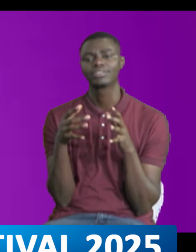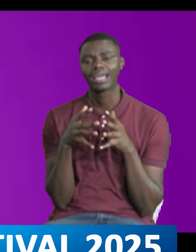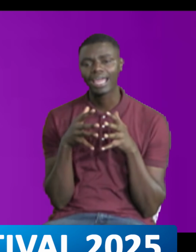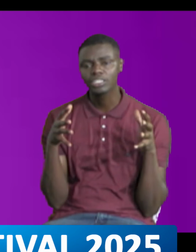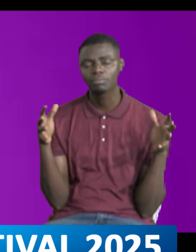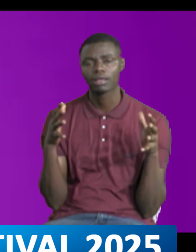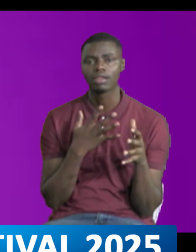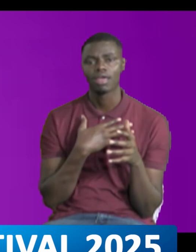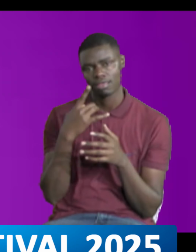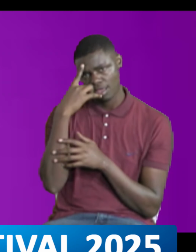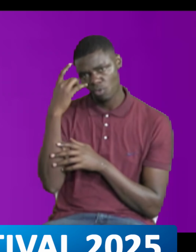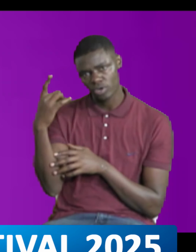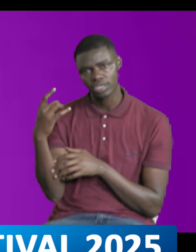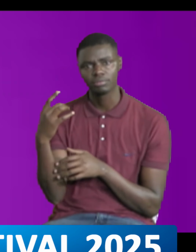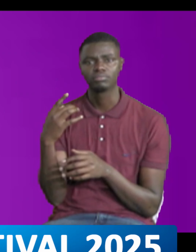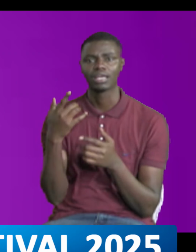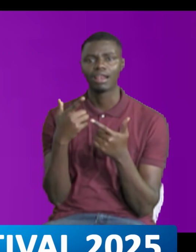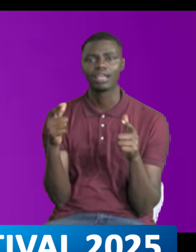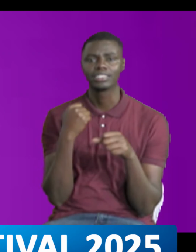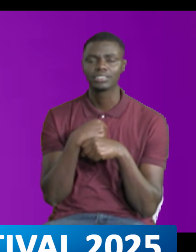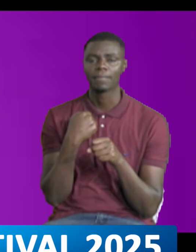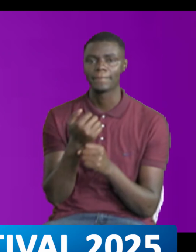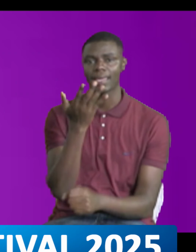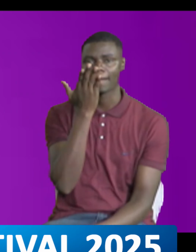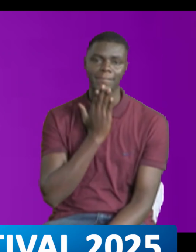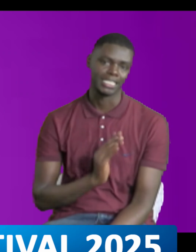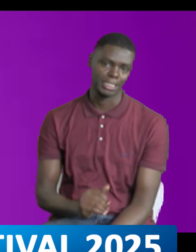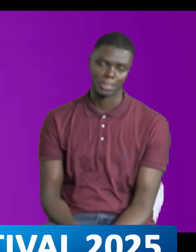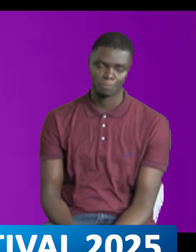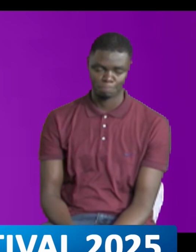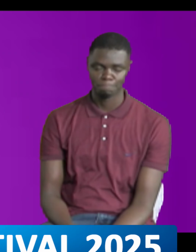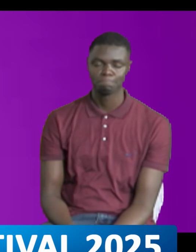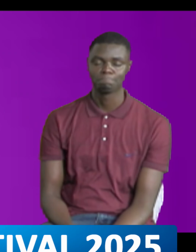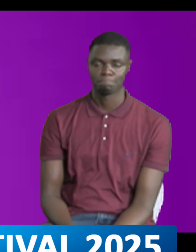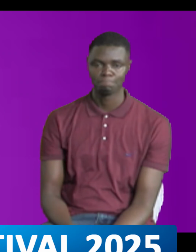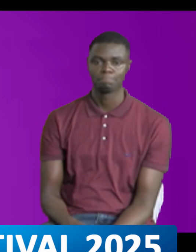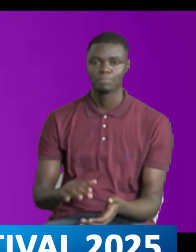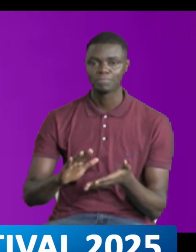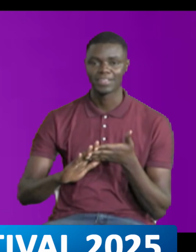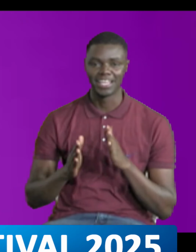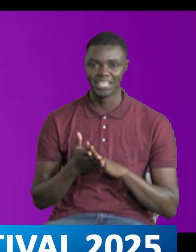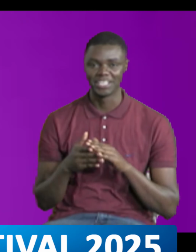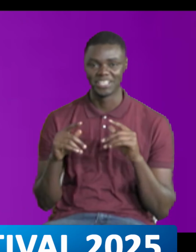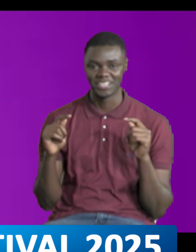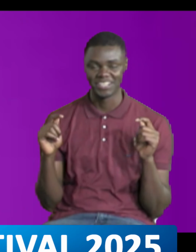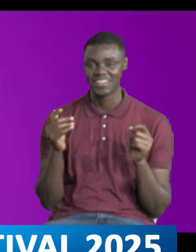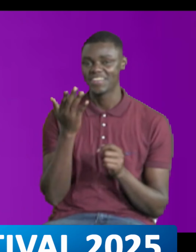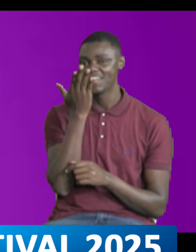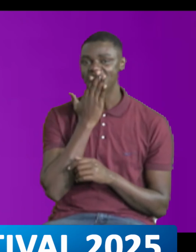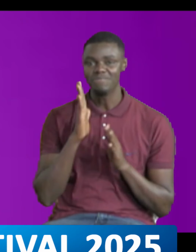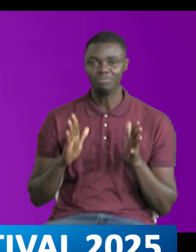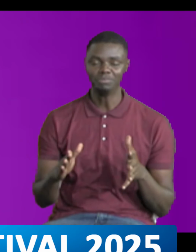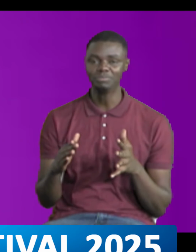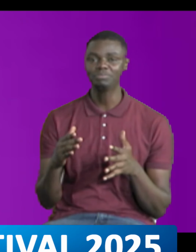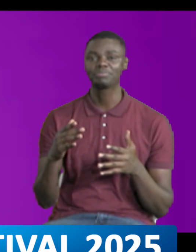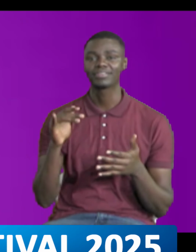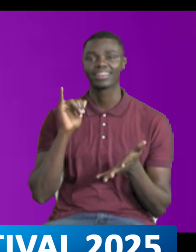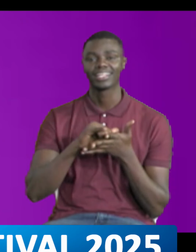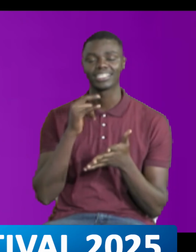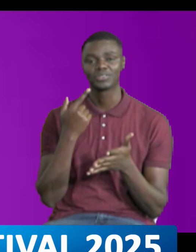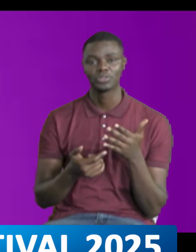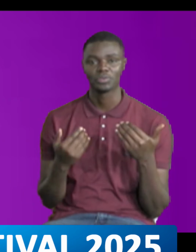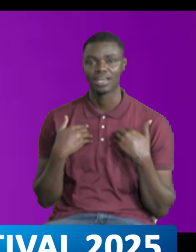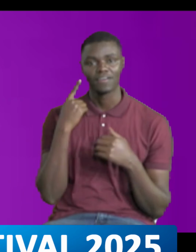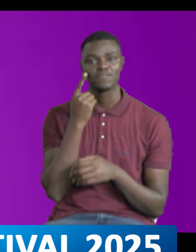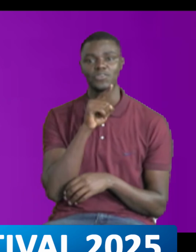dreams. Let's make magic. Yeah. Let's make magic. Become magicians. All right. That's all we've had for you this